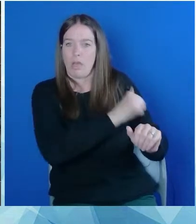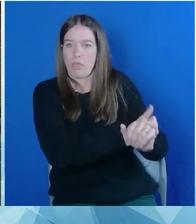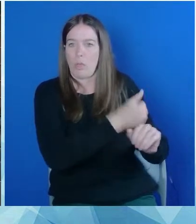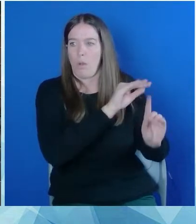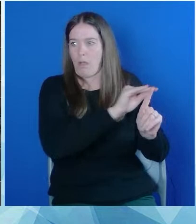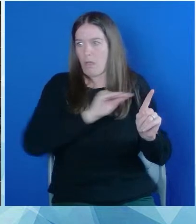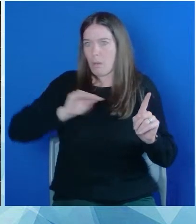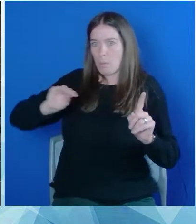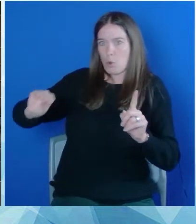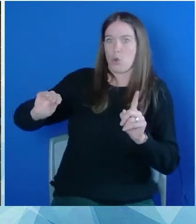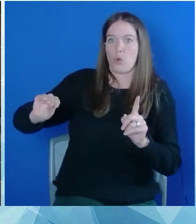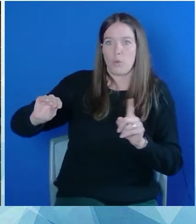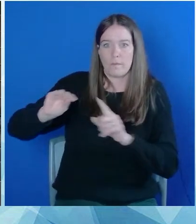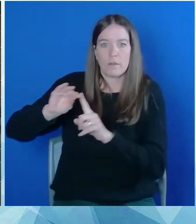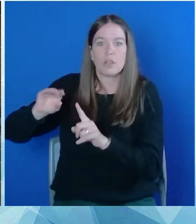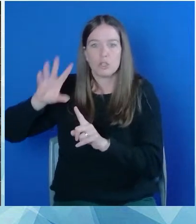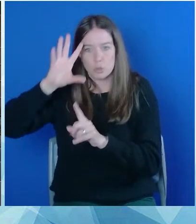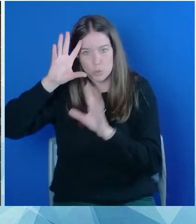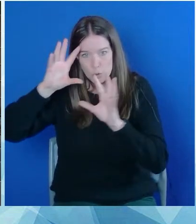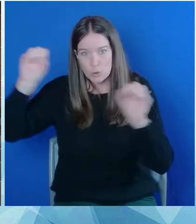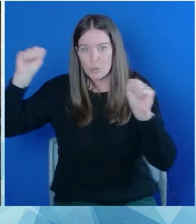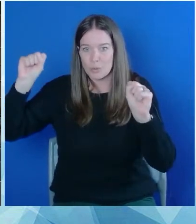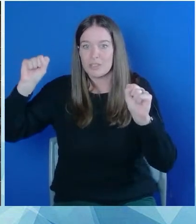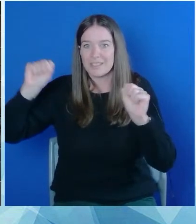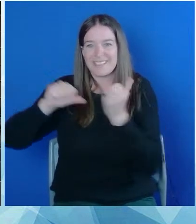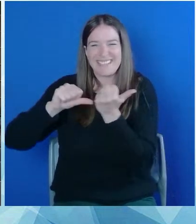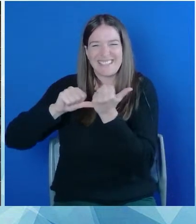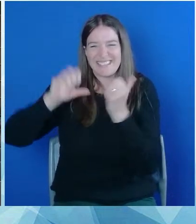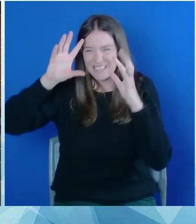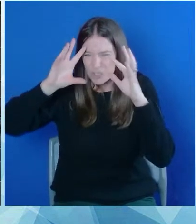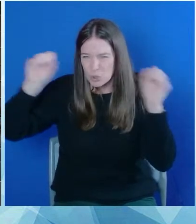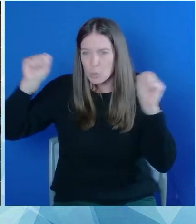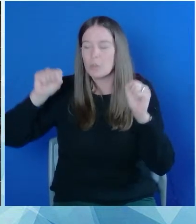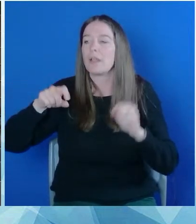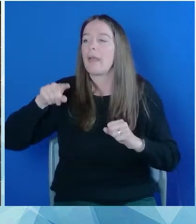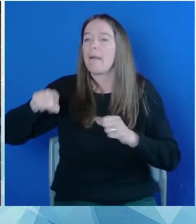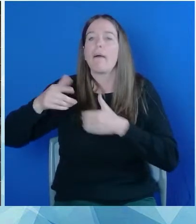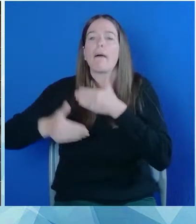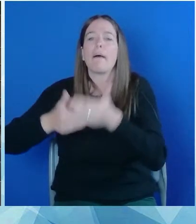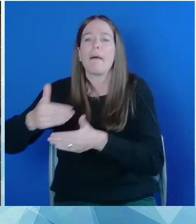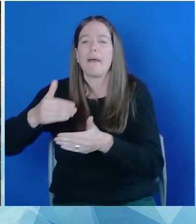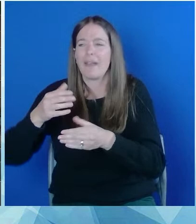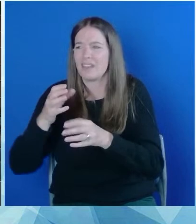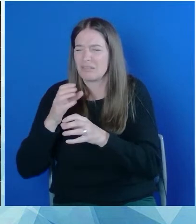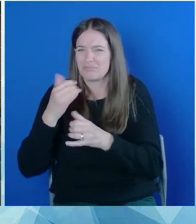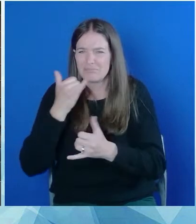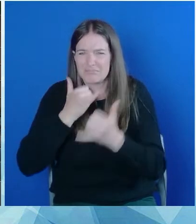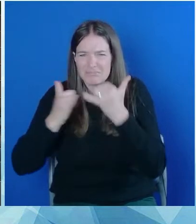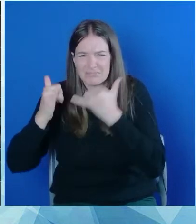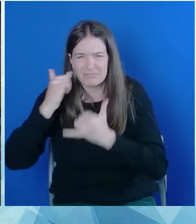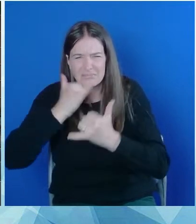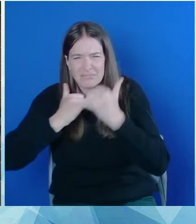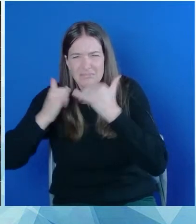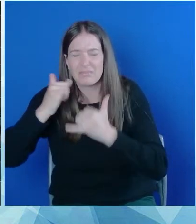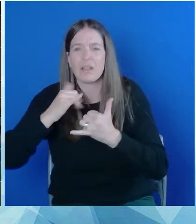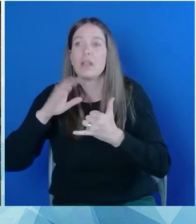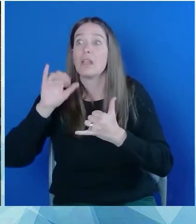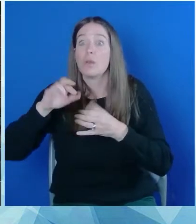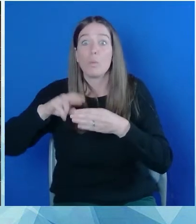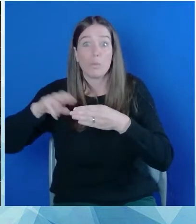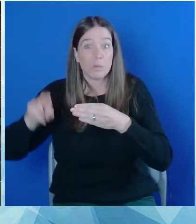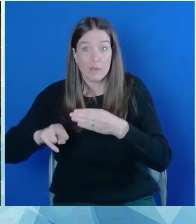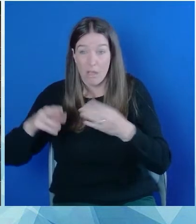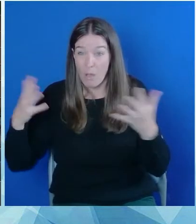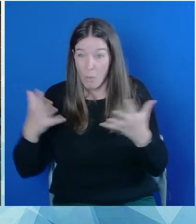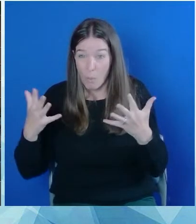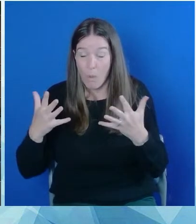who then makes decisions on incomplete and inaccurate information. This has resulted in increased stress to many of the